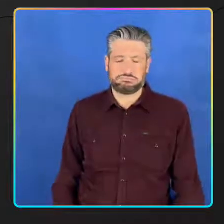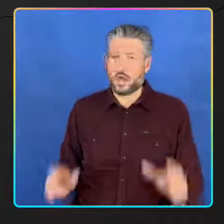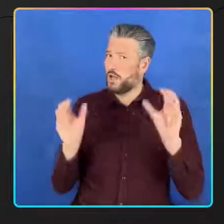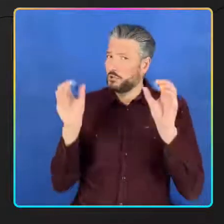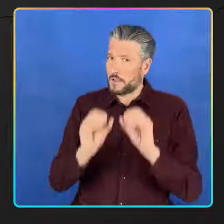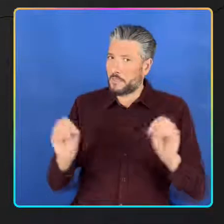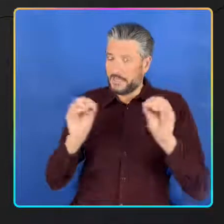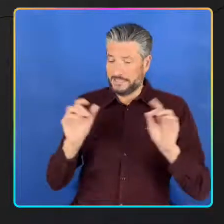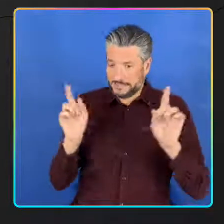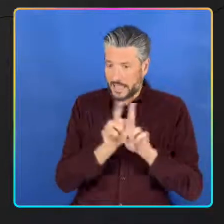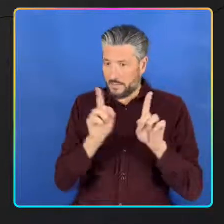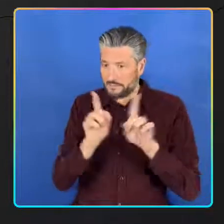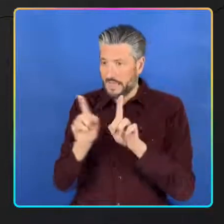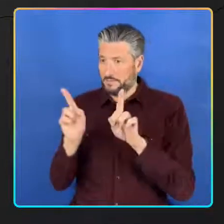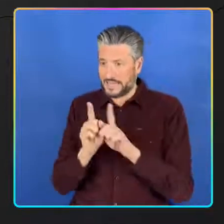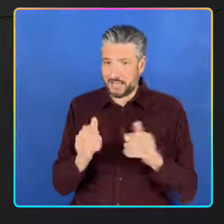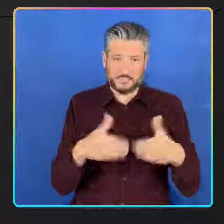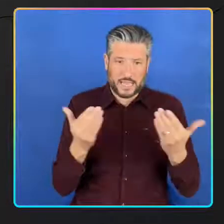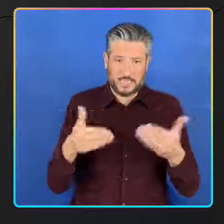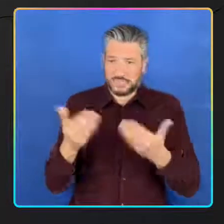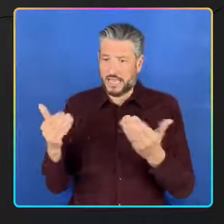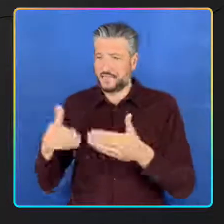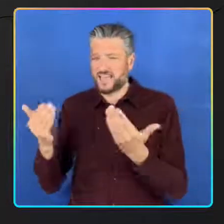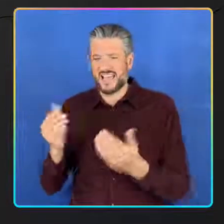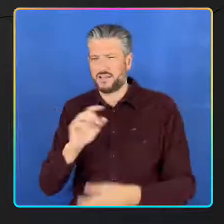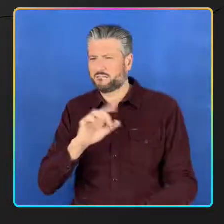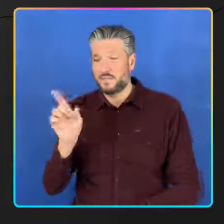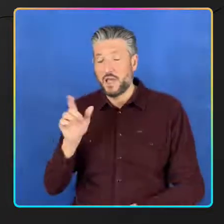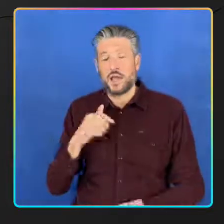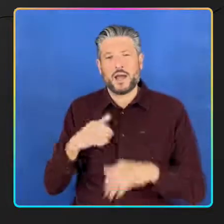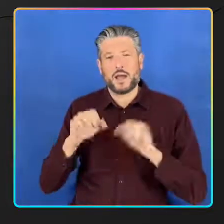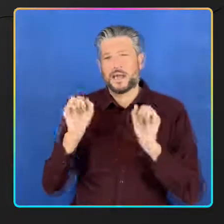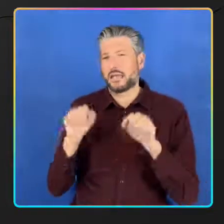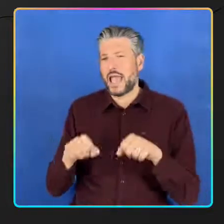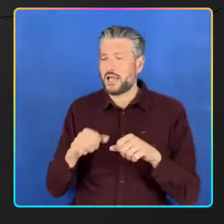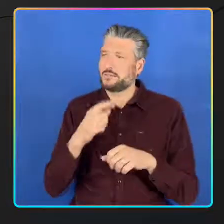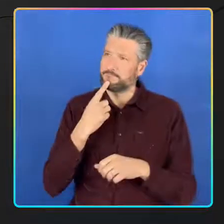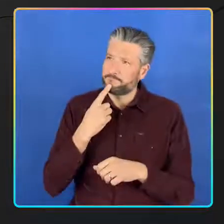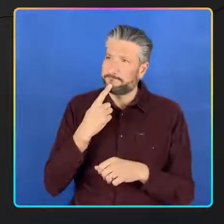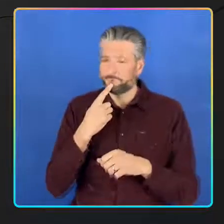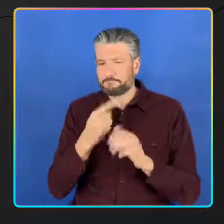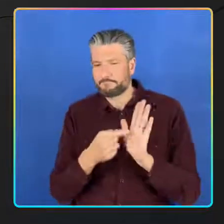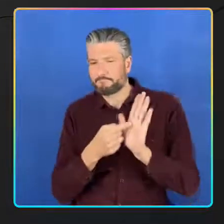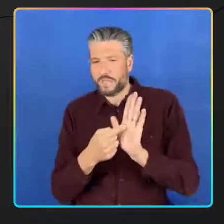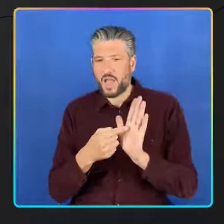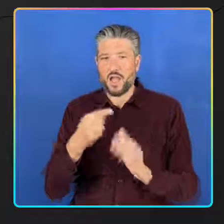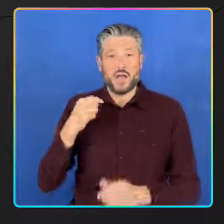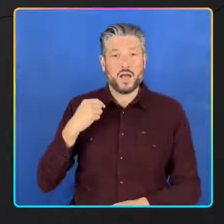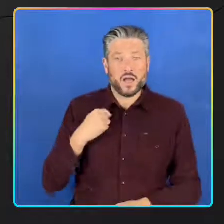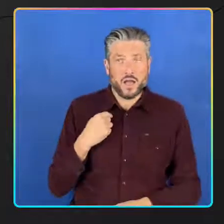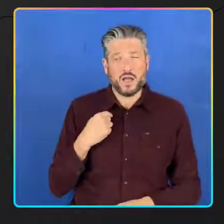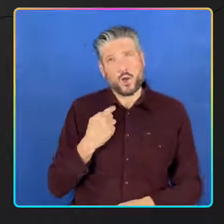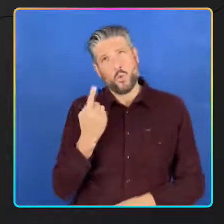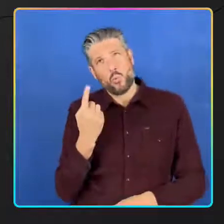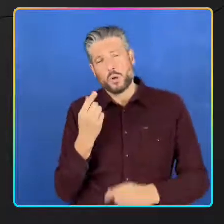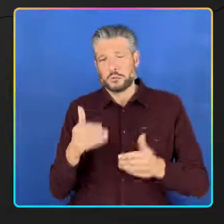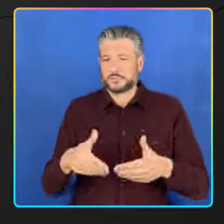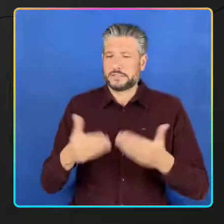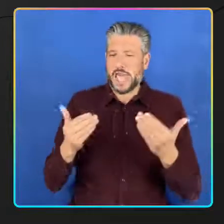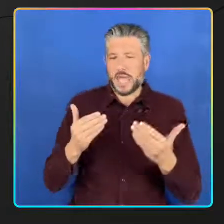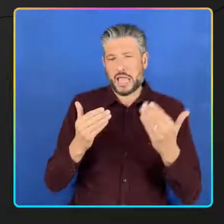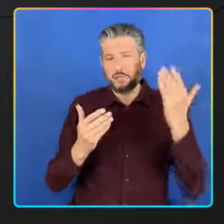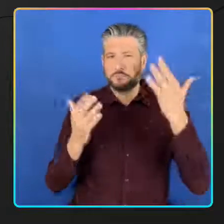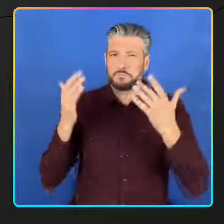can give you an example or examples of things that I do throughout the day. Every day is different. So every day will have